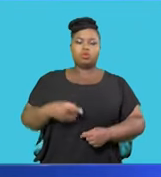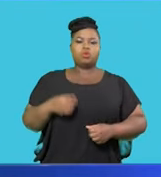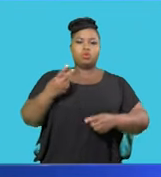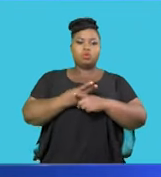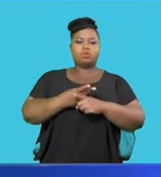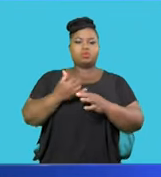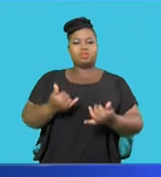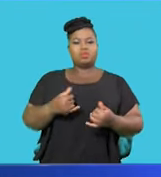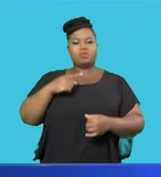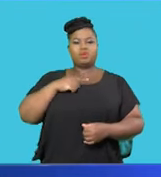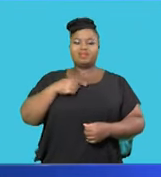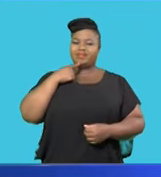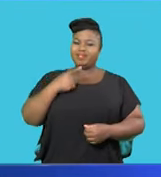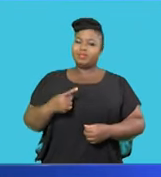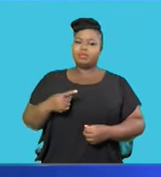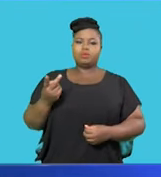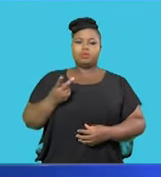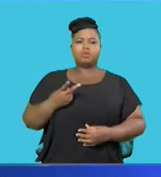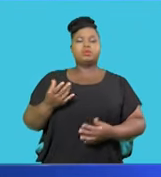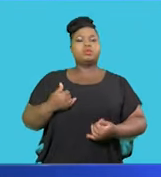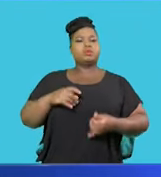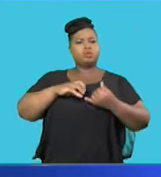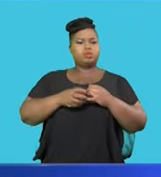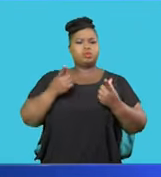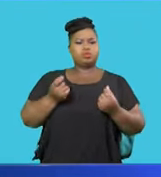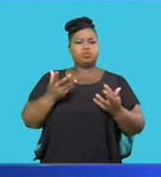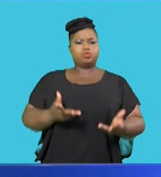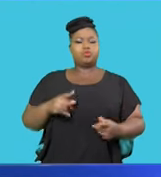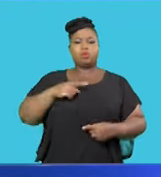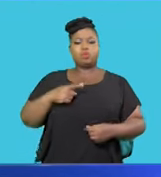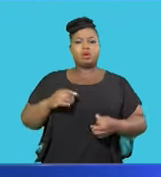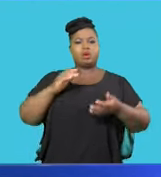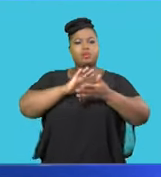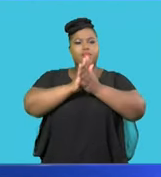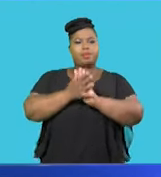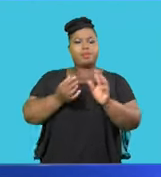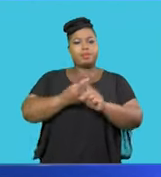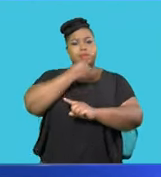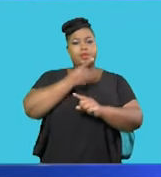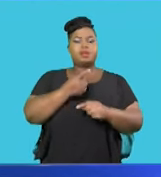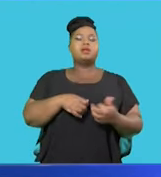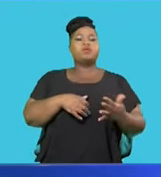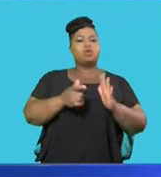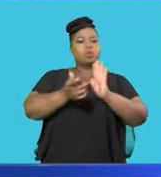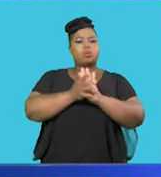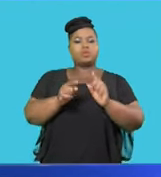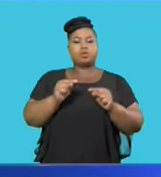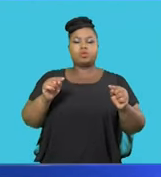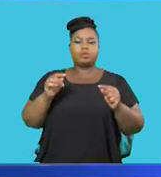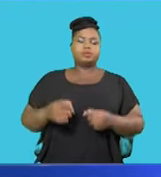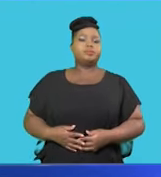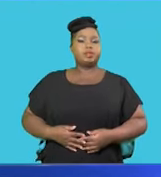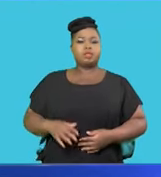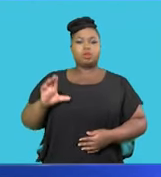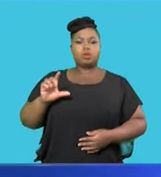hlano tumellanong ya hore a se ikamahanyele ketsahalo tse tlammehang ka mosing wa molao ho fitlhela nako ya tekanyetso e fela.